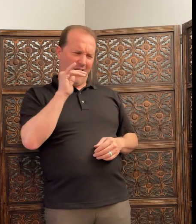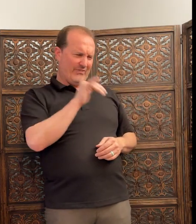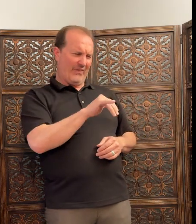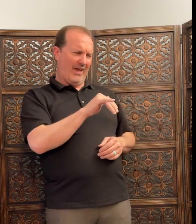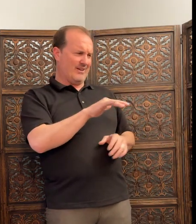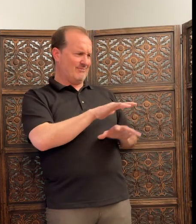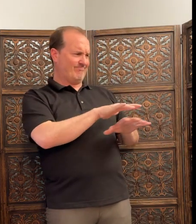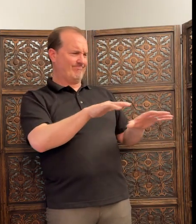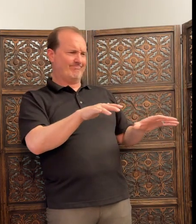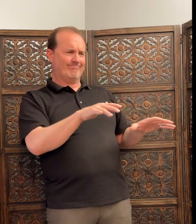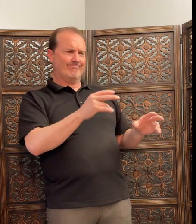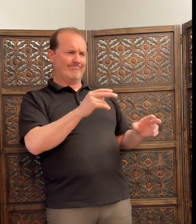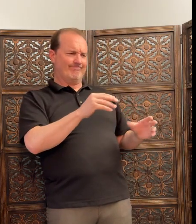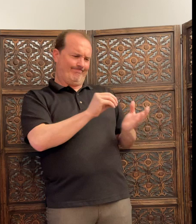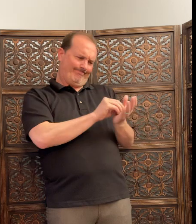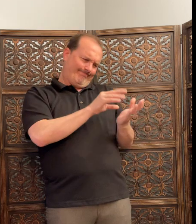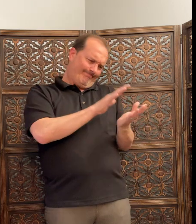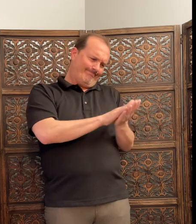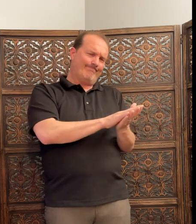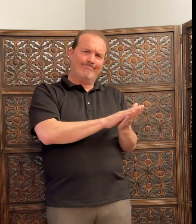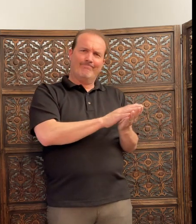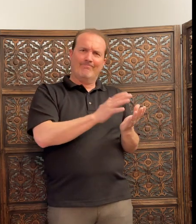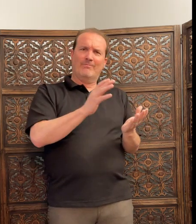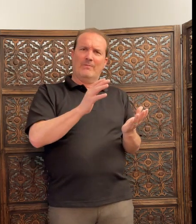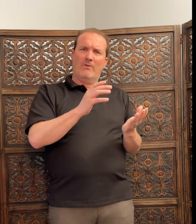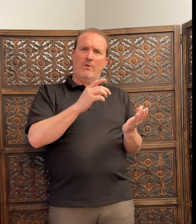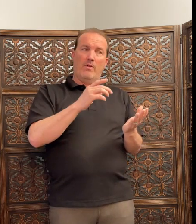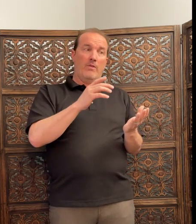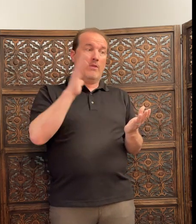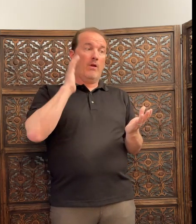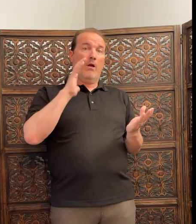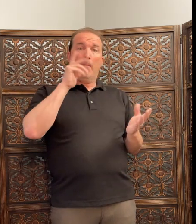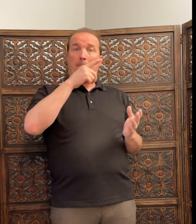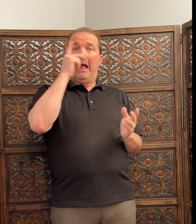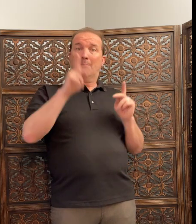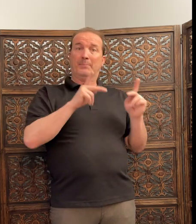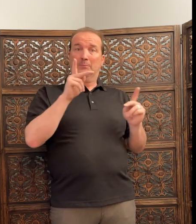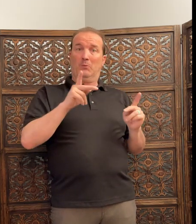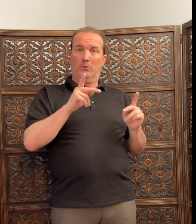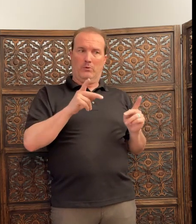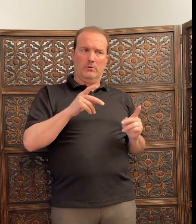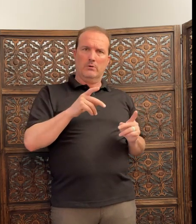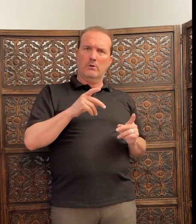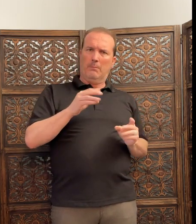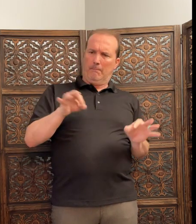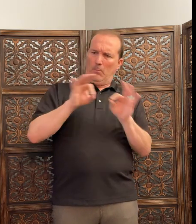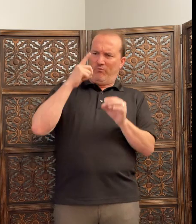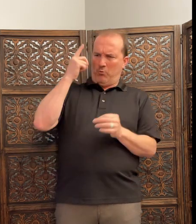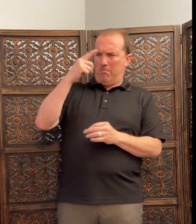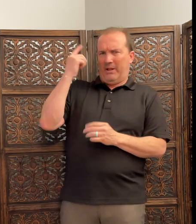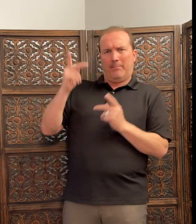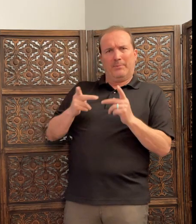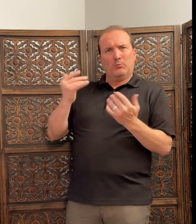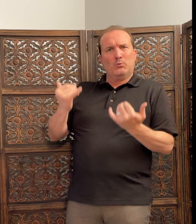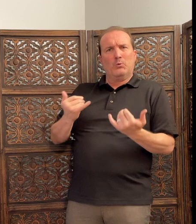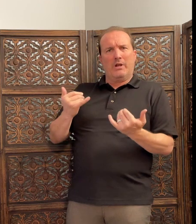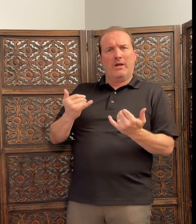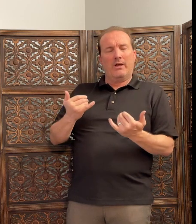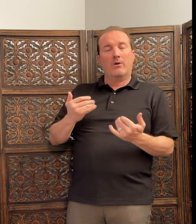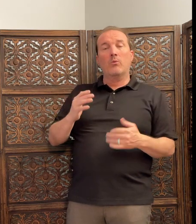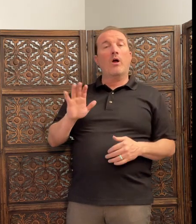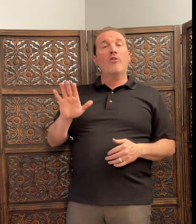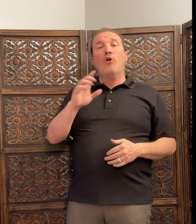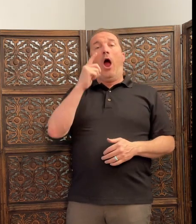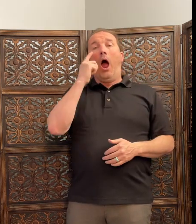does memorializing the folk provide a positive legacy for Black folks today? Zora Neale Hurston and Their Eyes Were